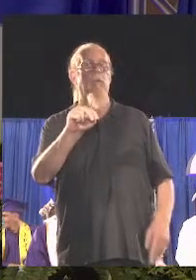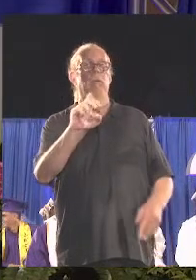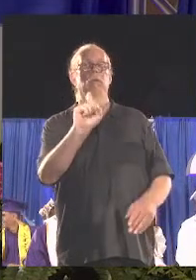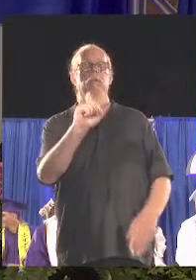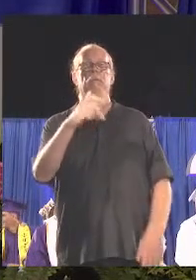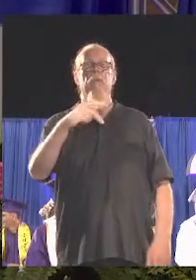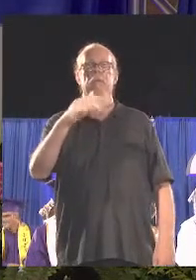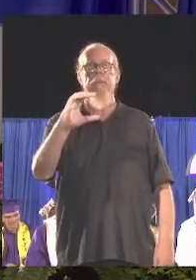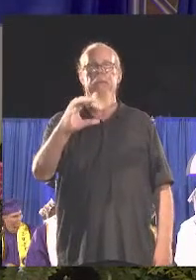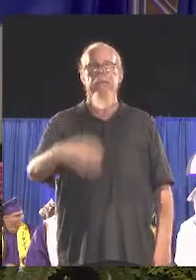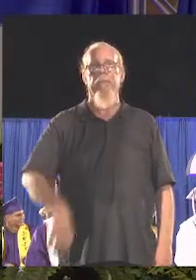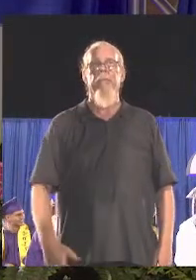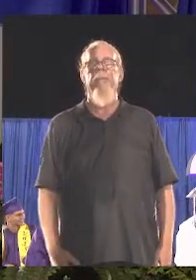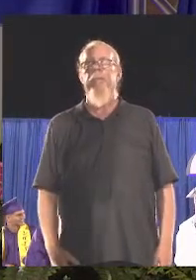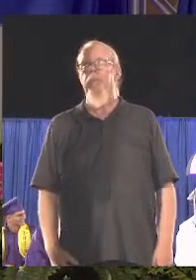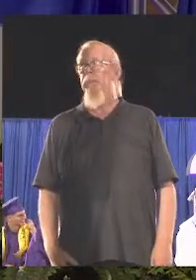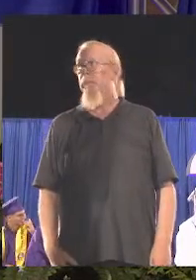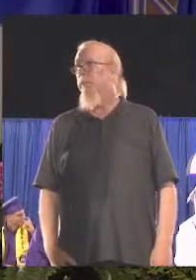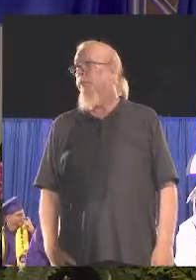Is it